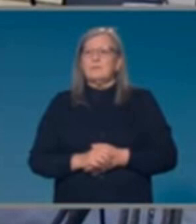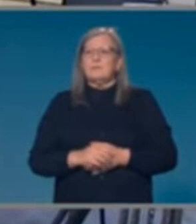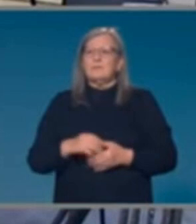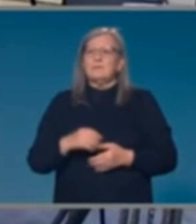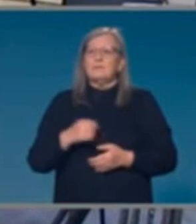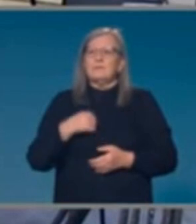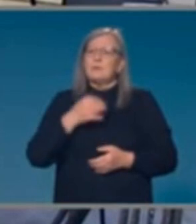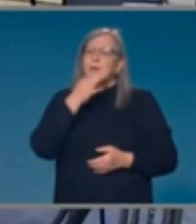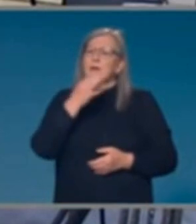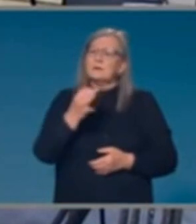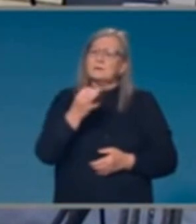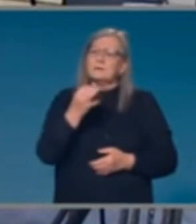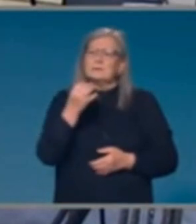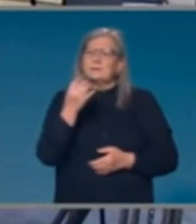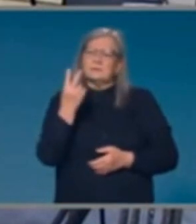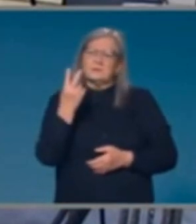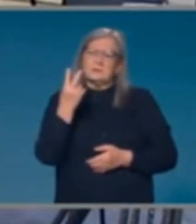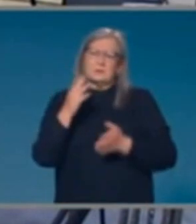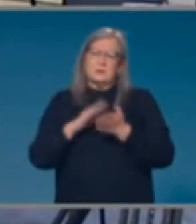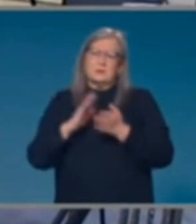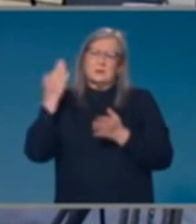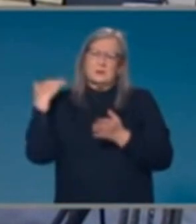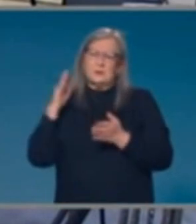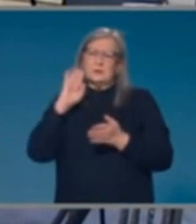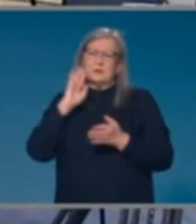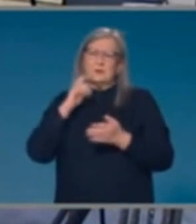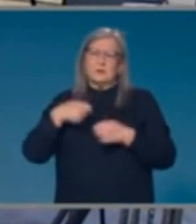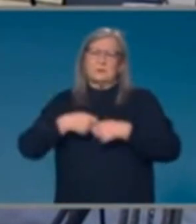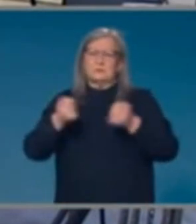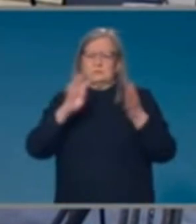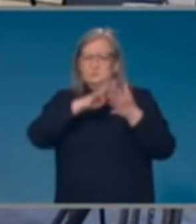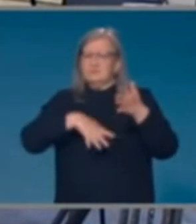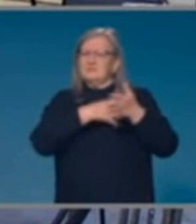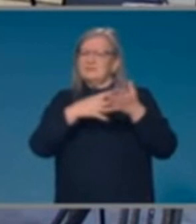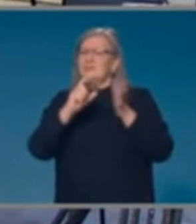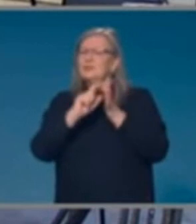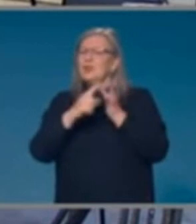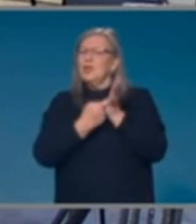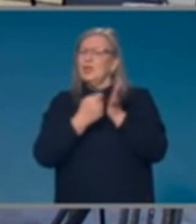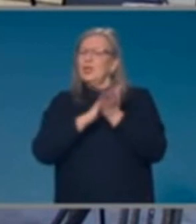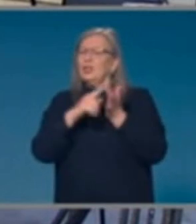when the Doherty modelling was released, those vaccination benchmarks of